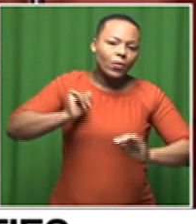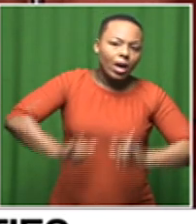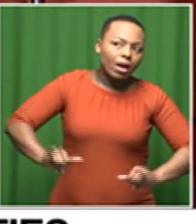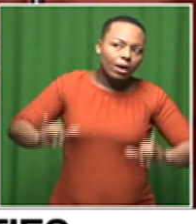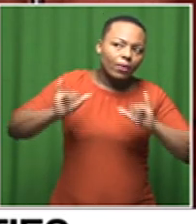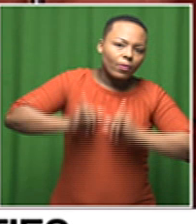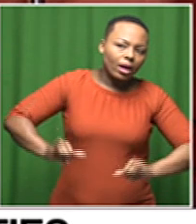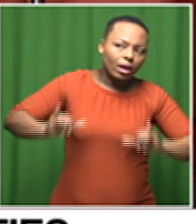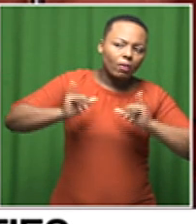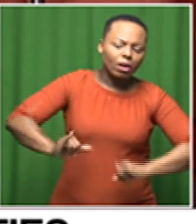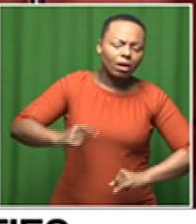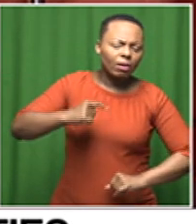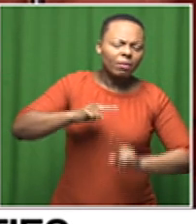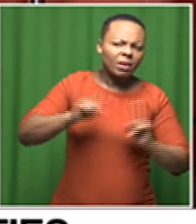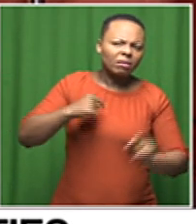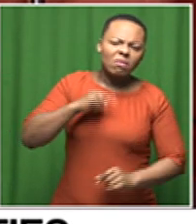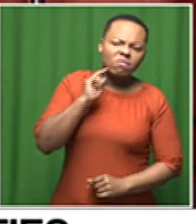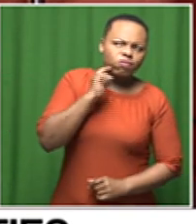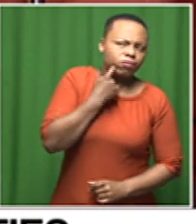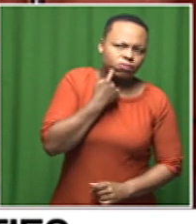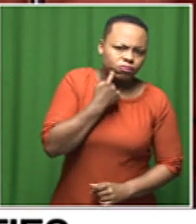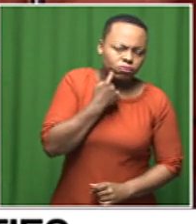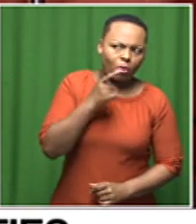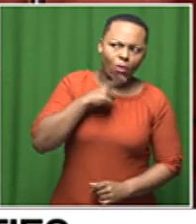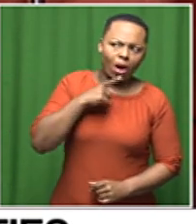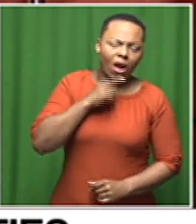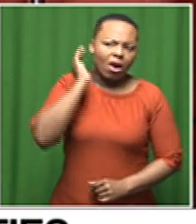I was so bored because calling